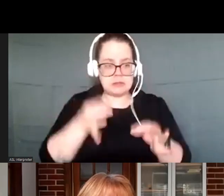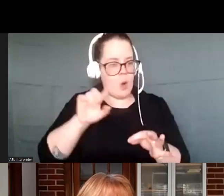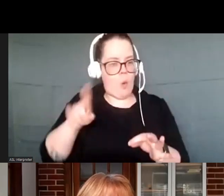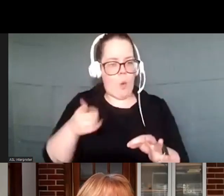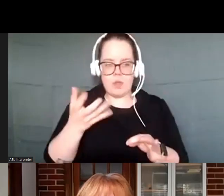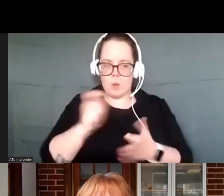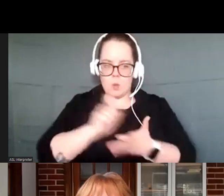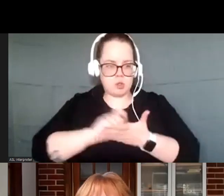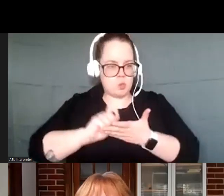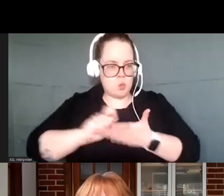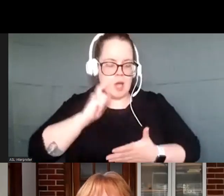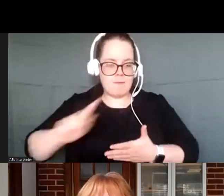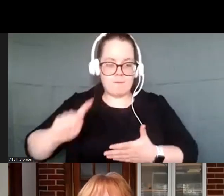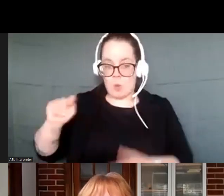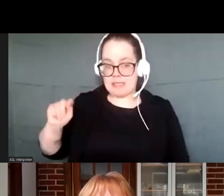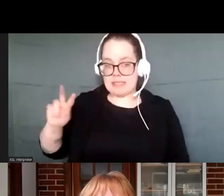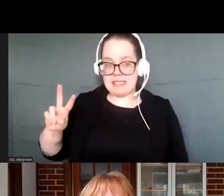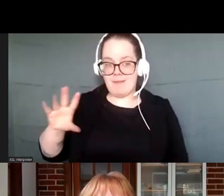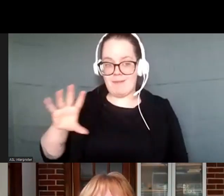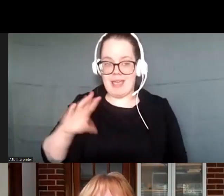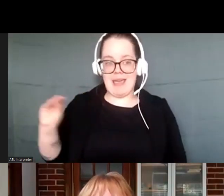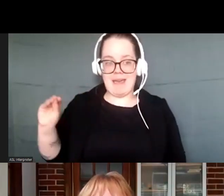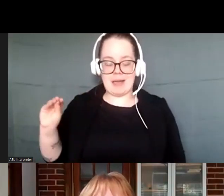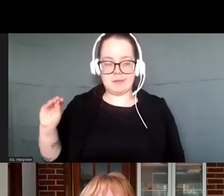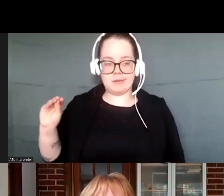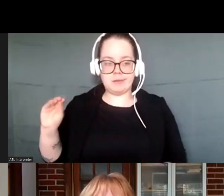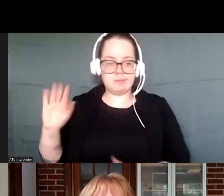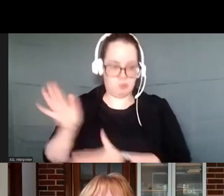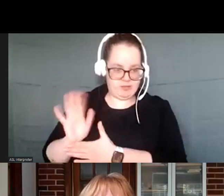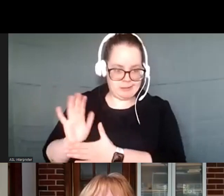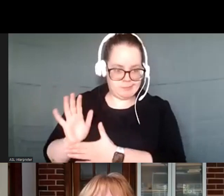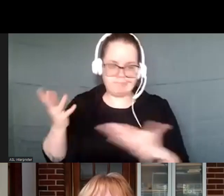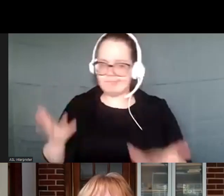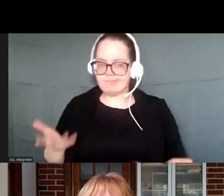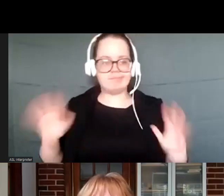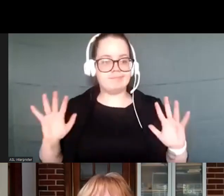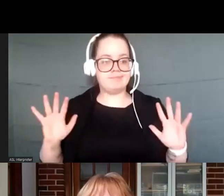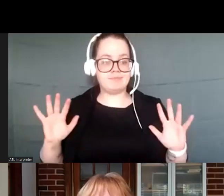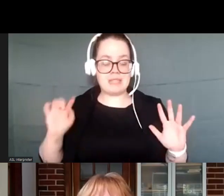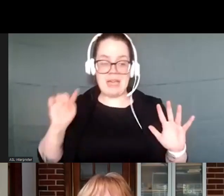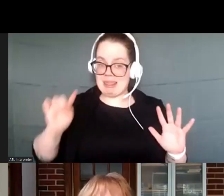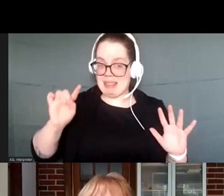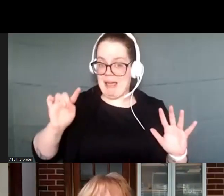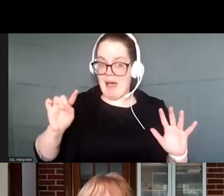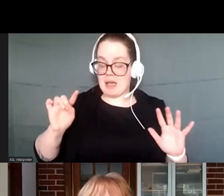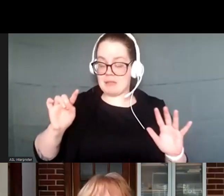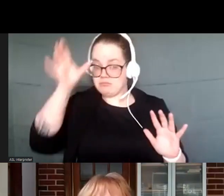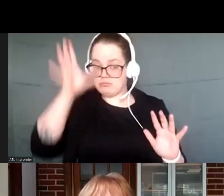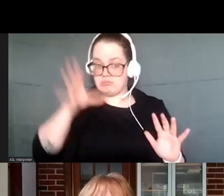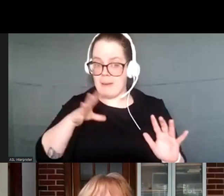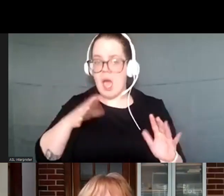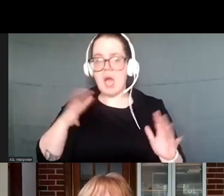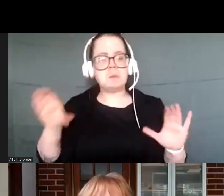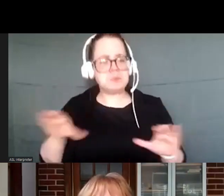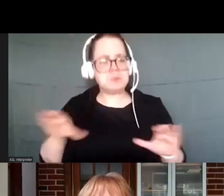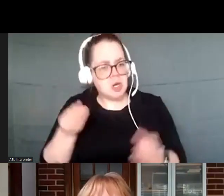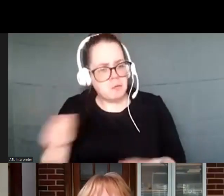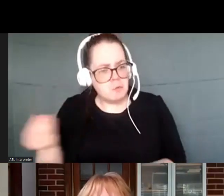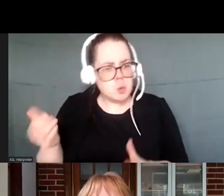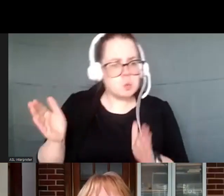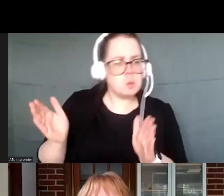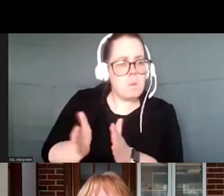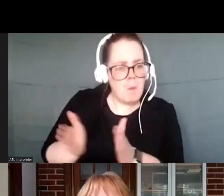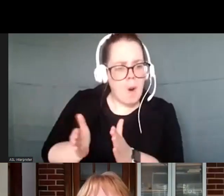for television and film. And he's done a couple of small ones, but he is